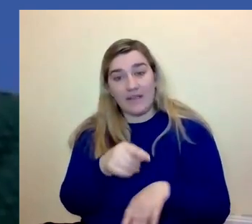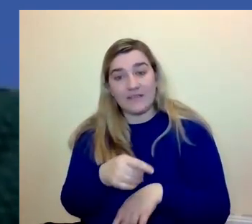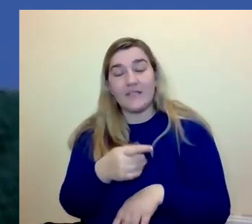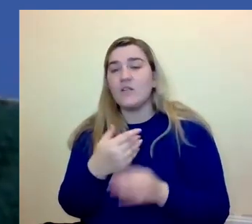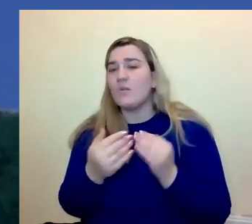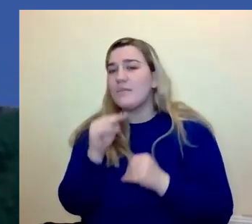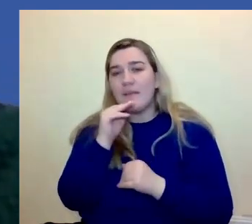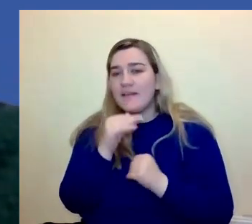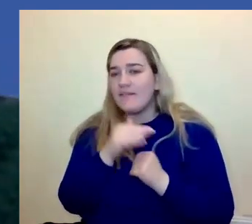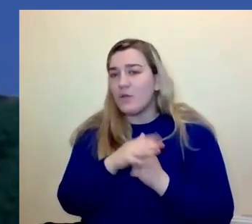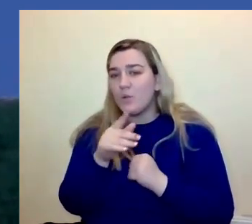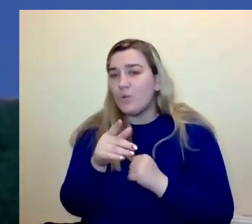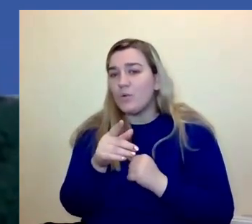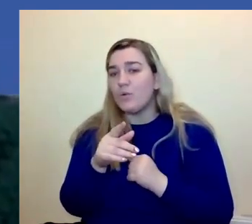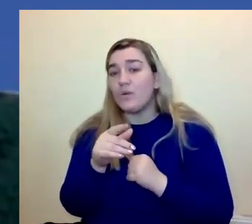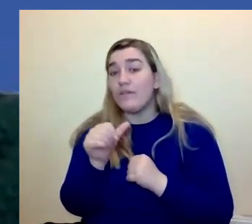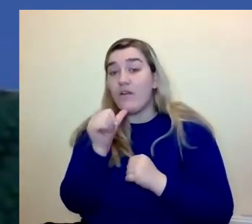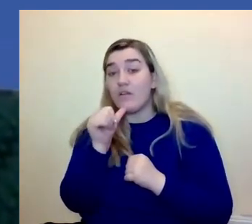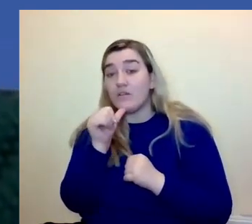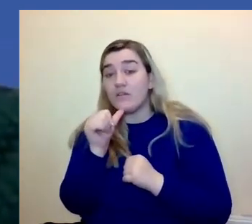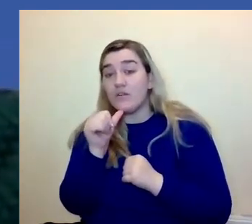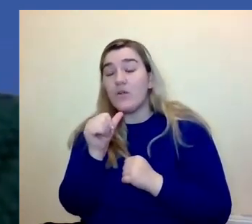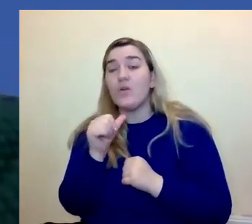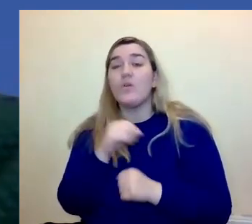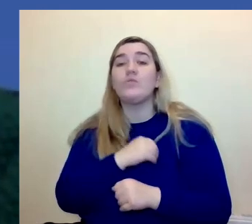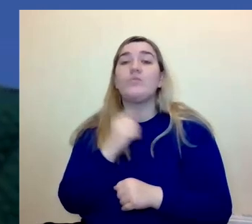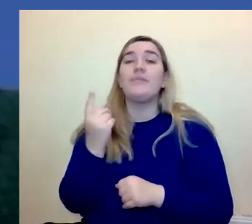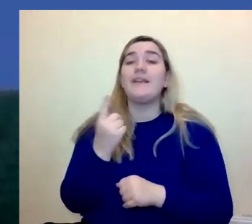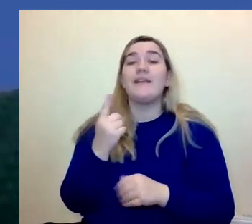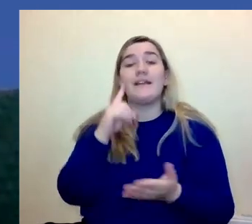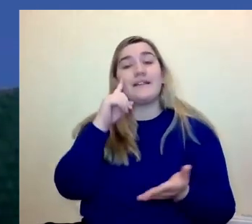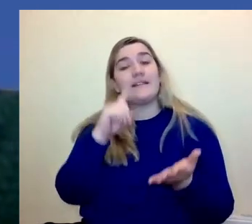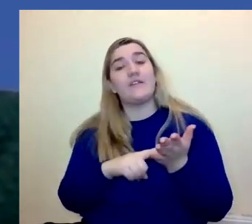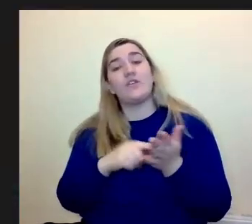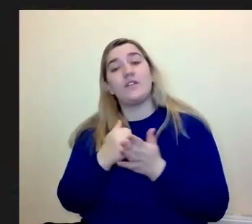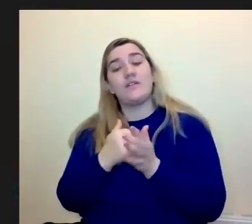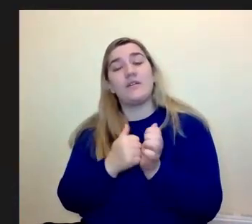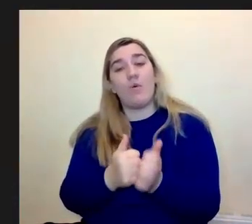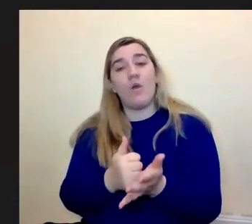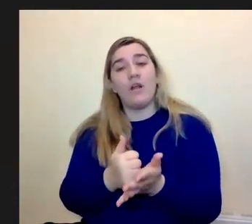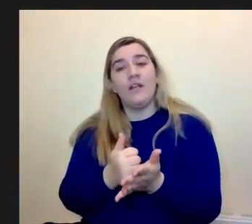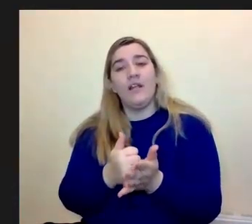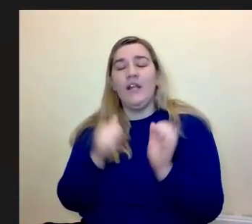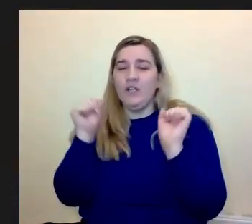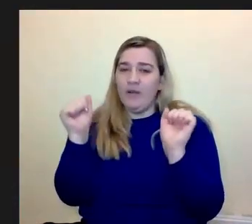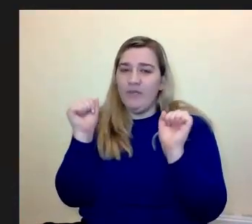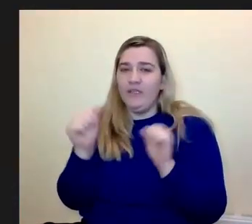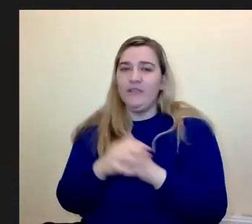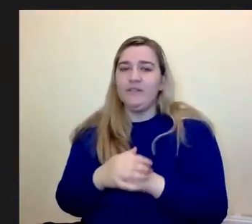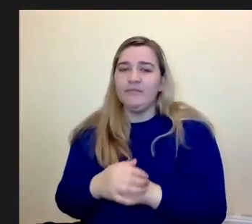mean to you, first of all, to be a decision support champion? For me, it was